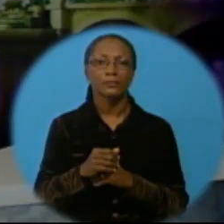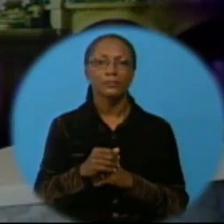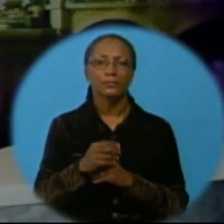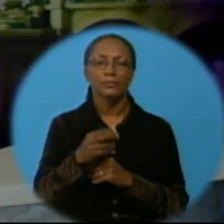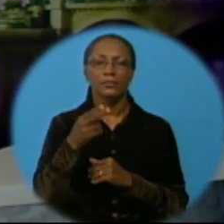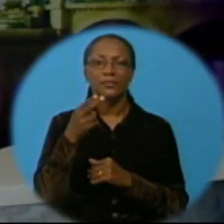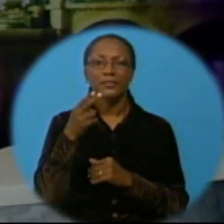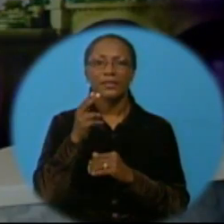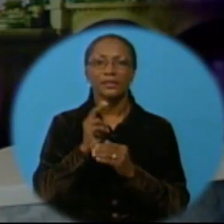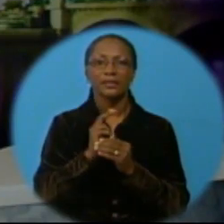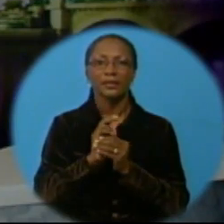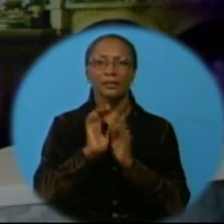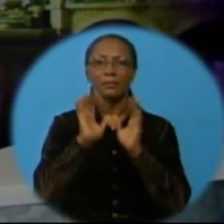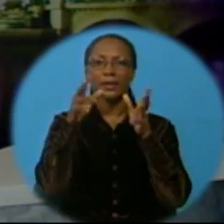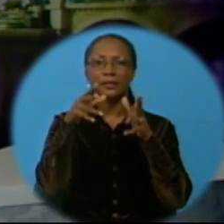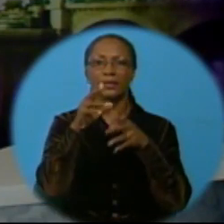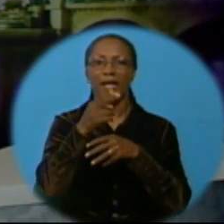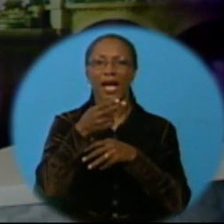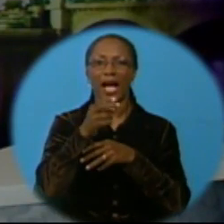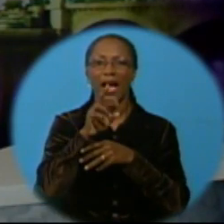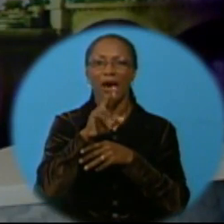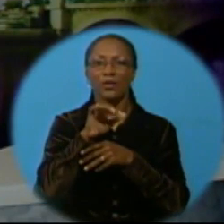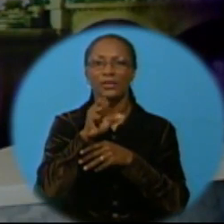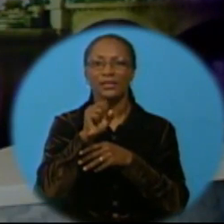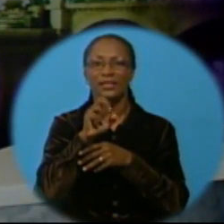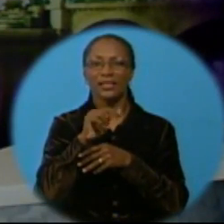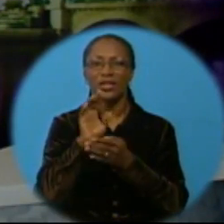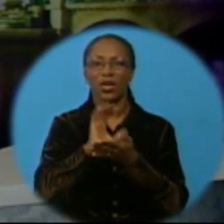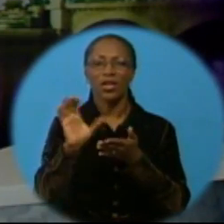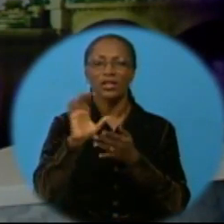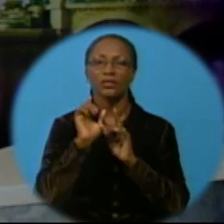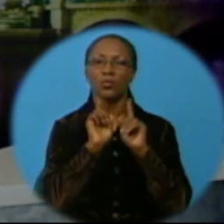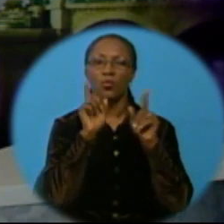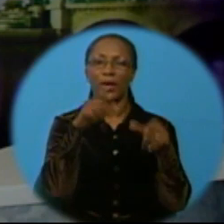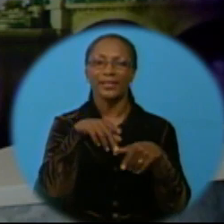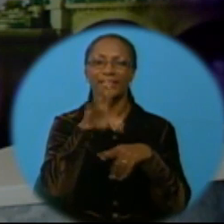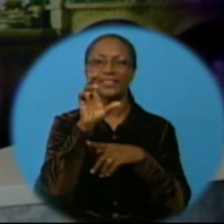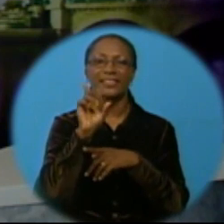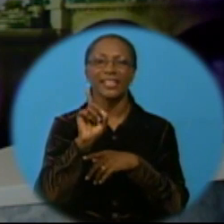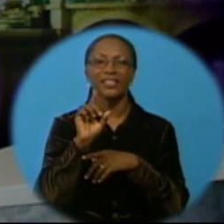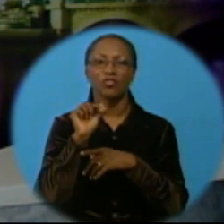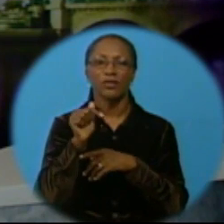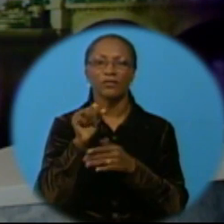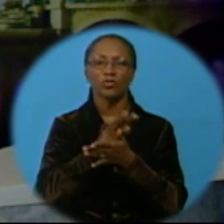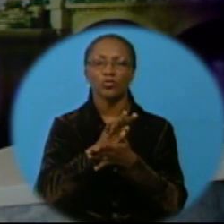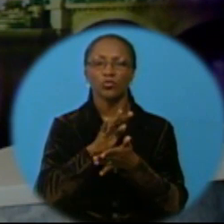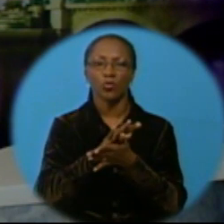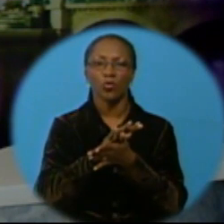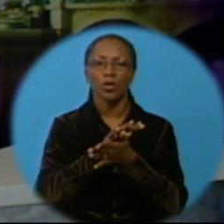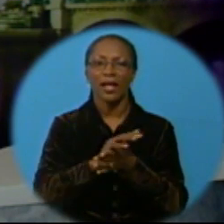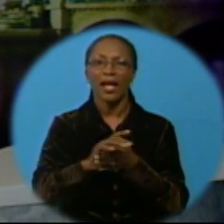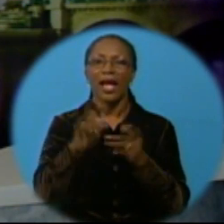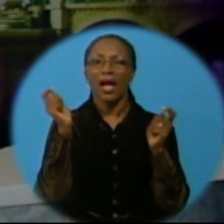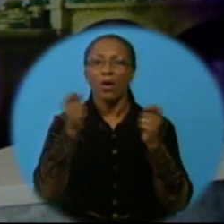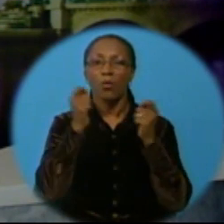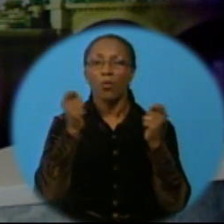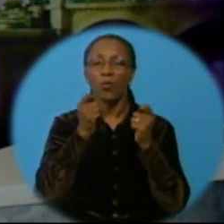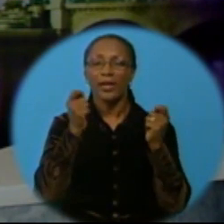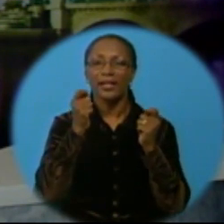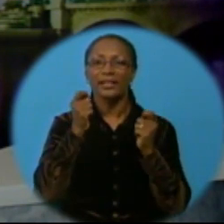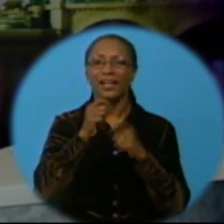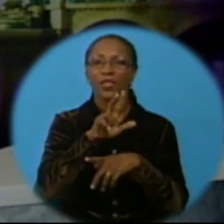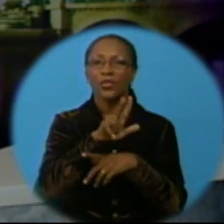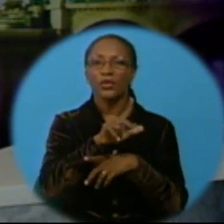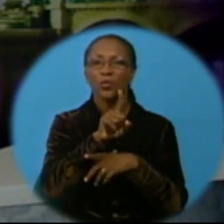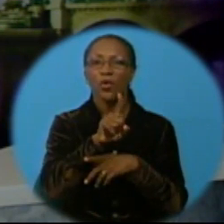And in basketball, Harrison College travelled to Dighton Griffith and whipped the home team 31-19 in the Sports Council's